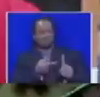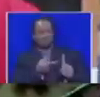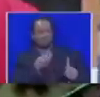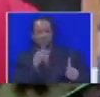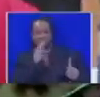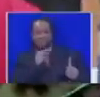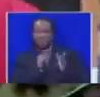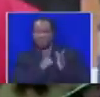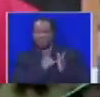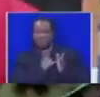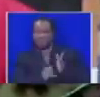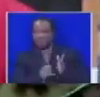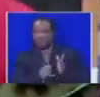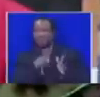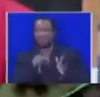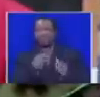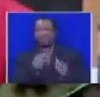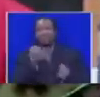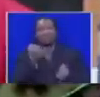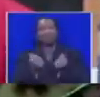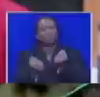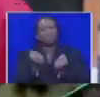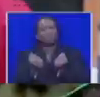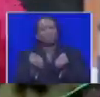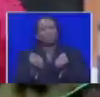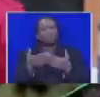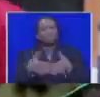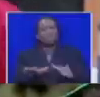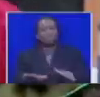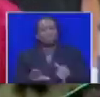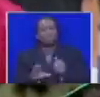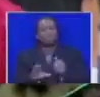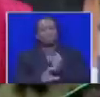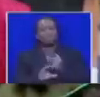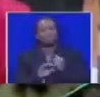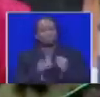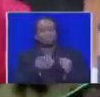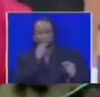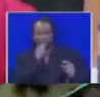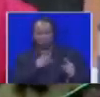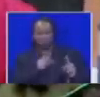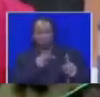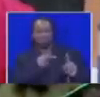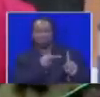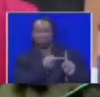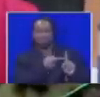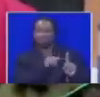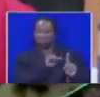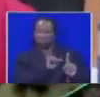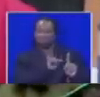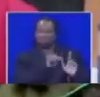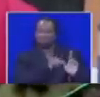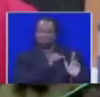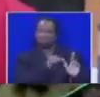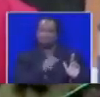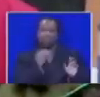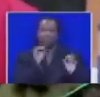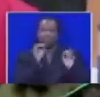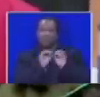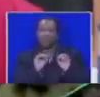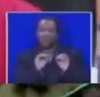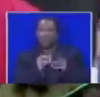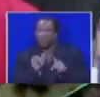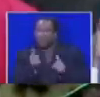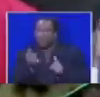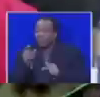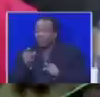when the Constitutional Court has made serious findings against Mr. Zuma, there is nothing happening. No one has been